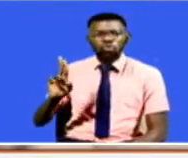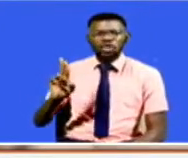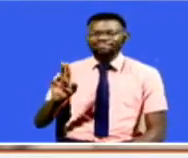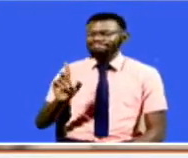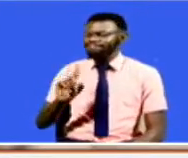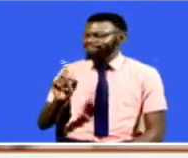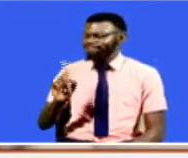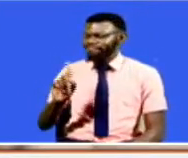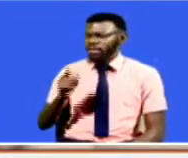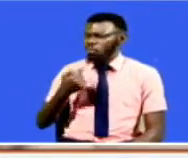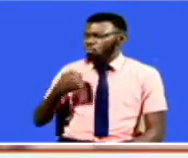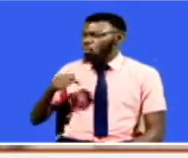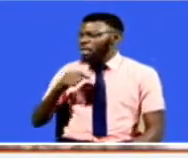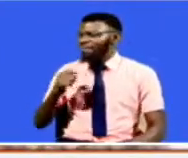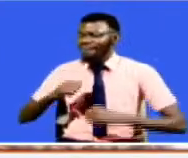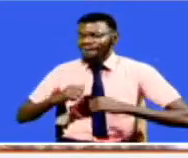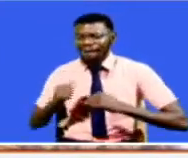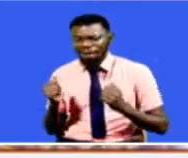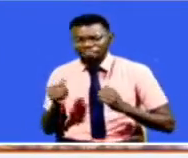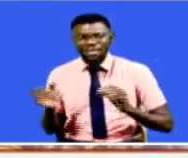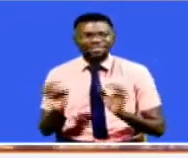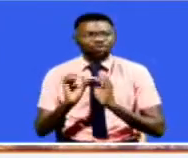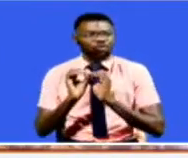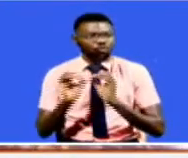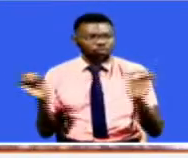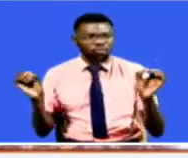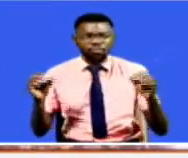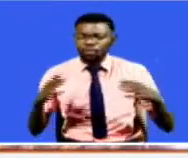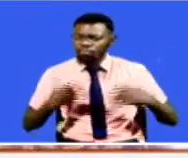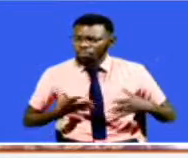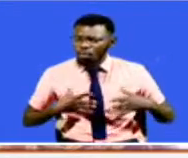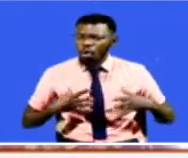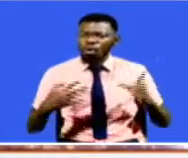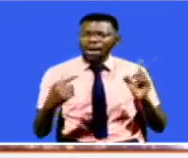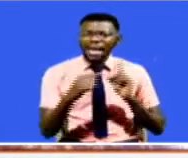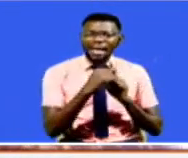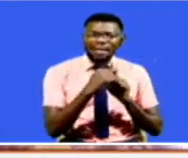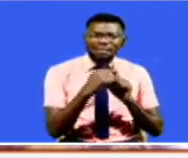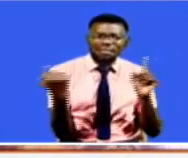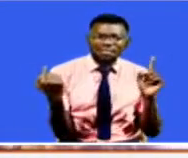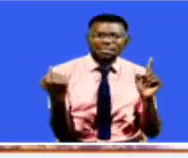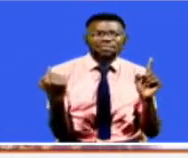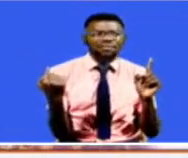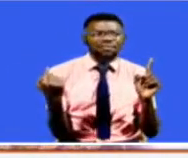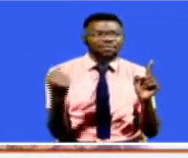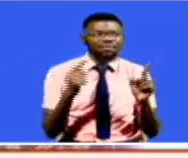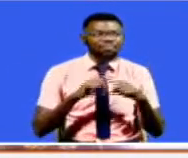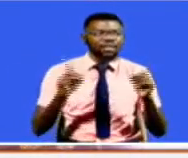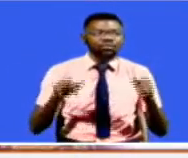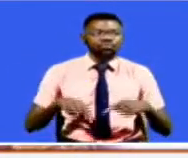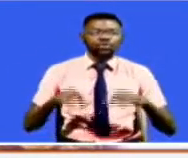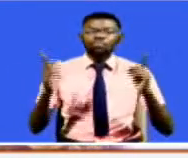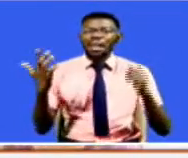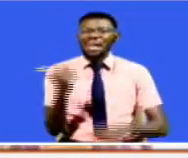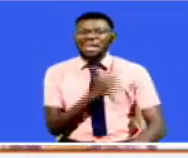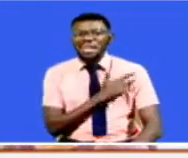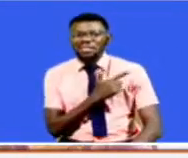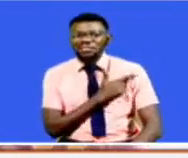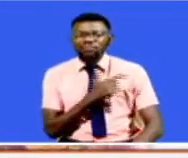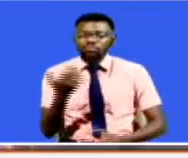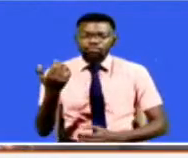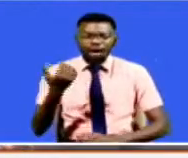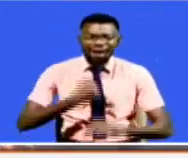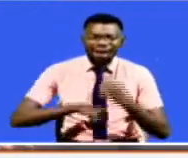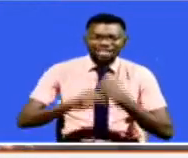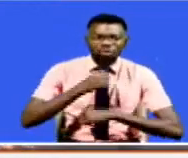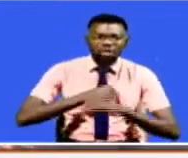them that we are not happy. That our people are being killed while they lash around lazily, not